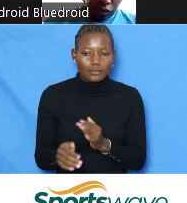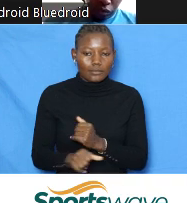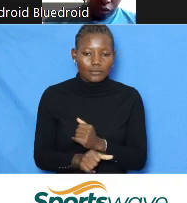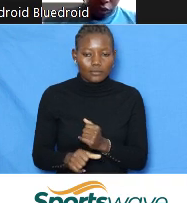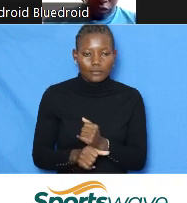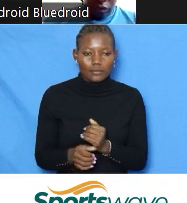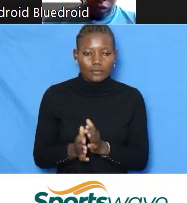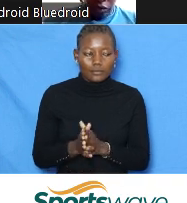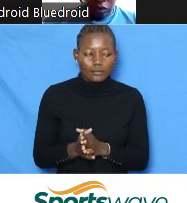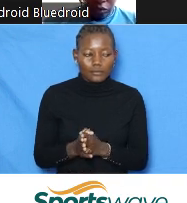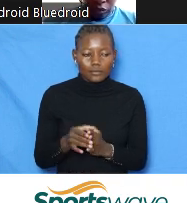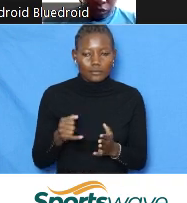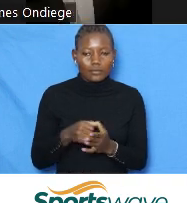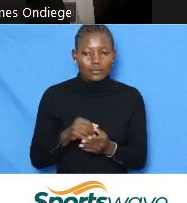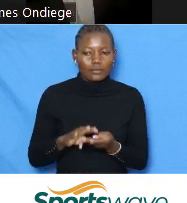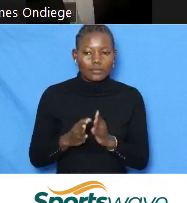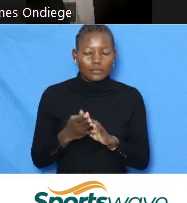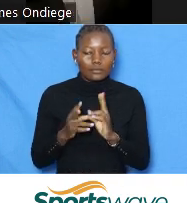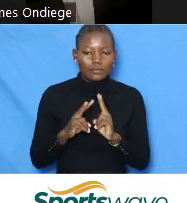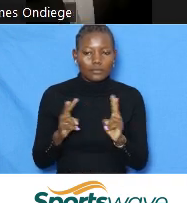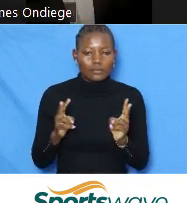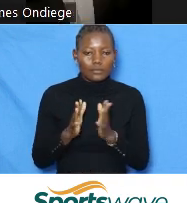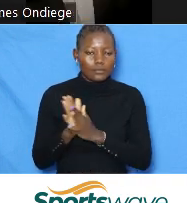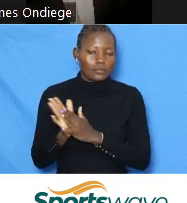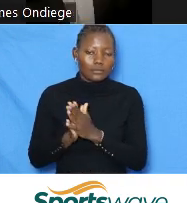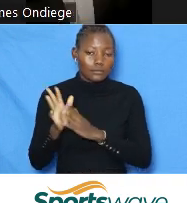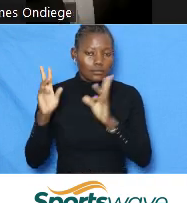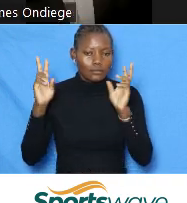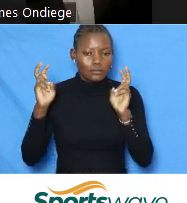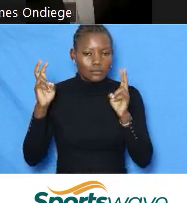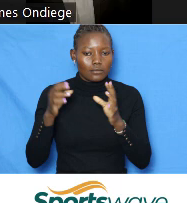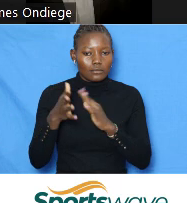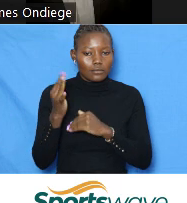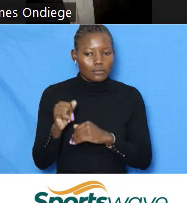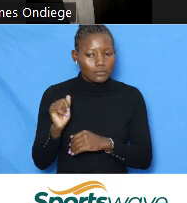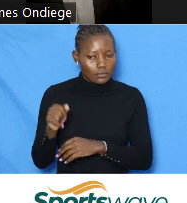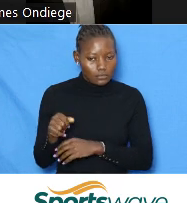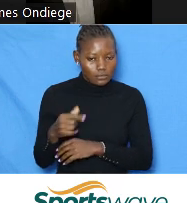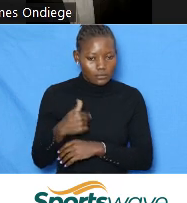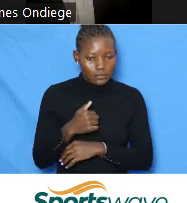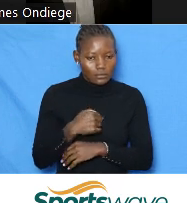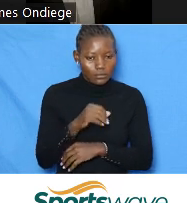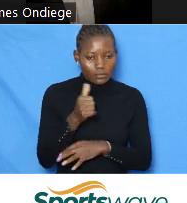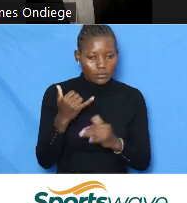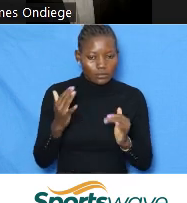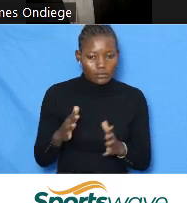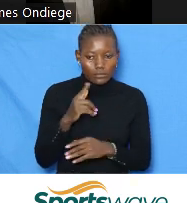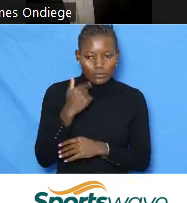supplementation has become a very, very interesting topic, because yes, there are those athletes that require to